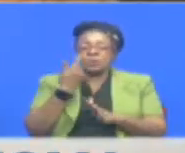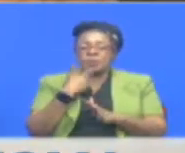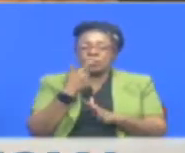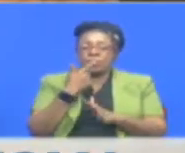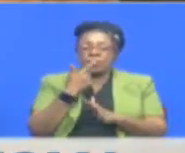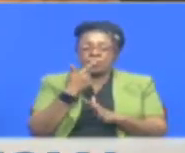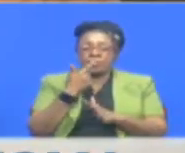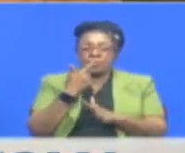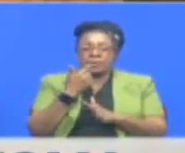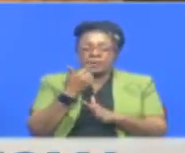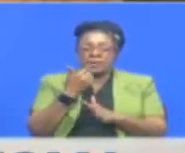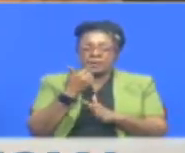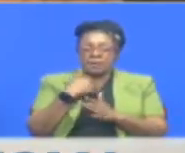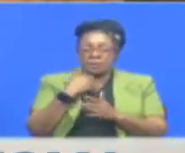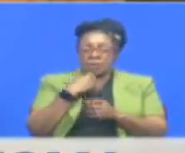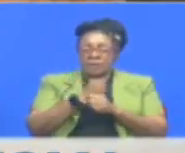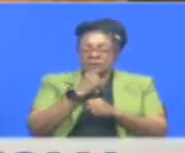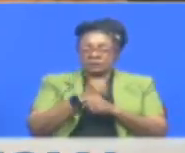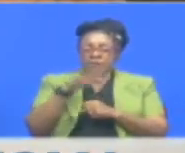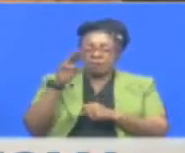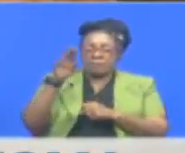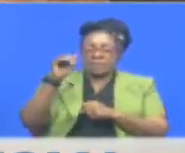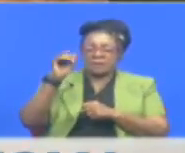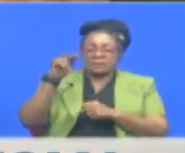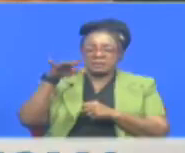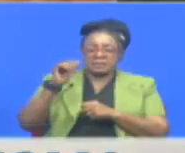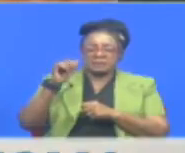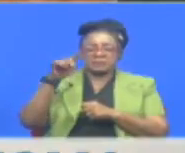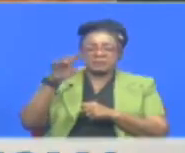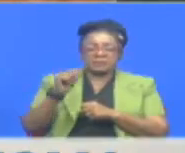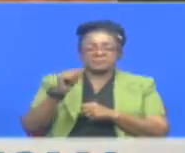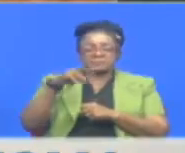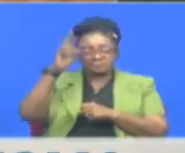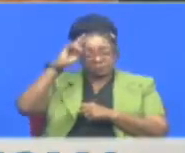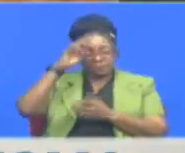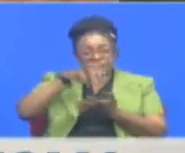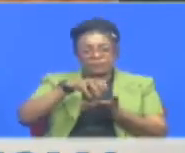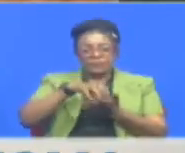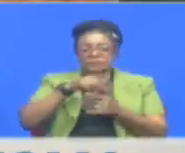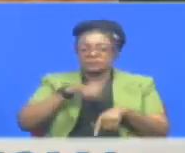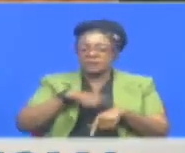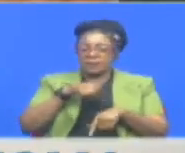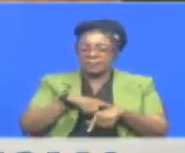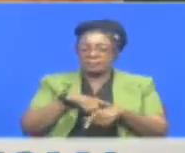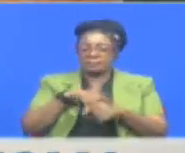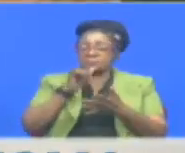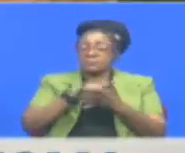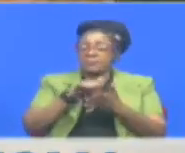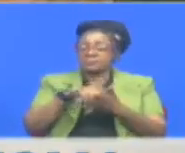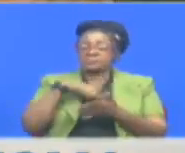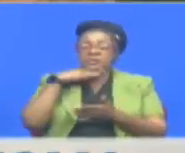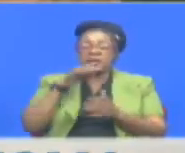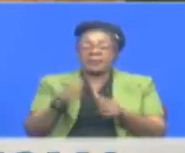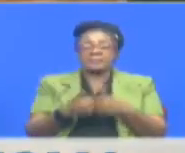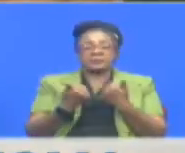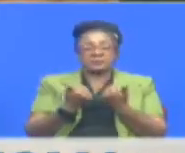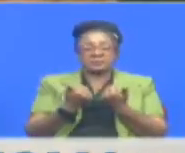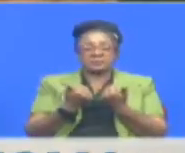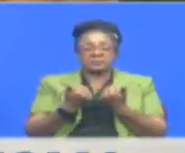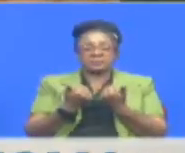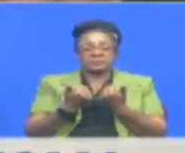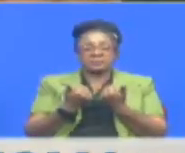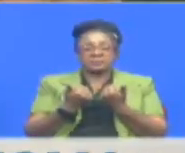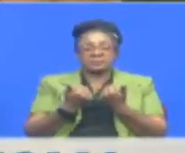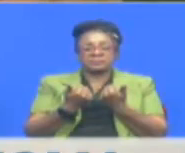attached to Manyata police station in Embu when the alleged offense and death occurred.